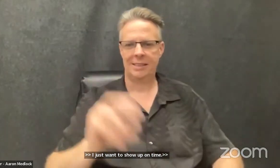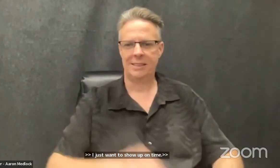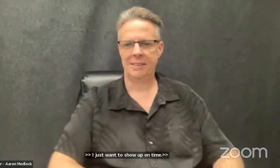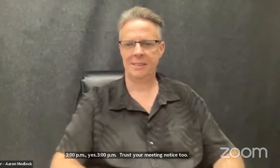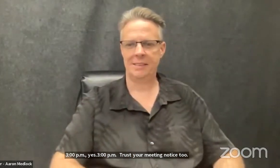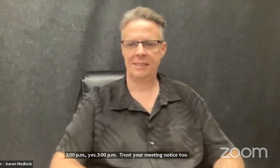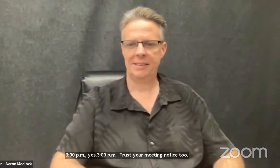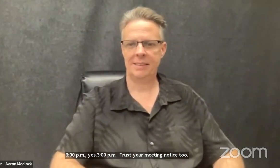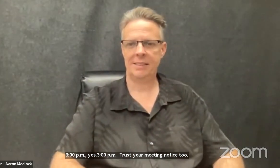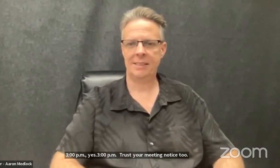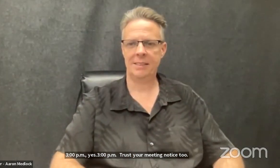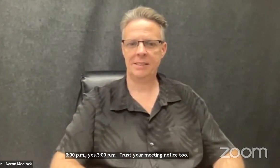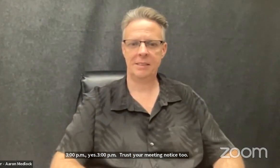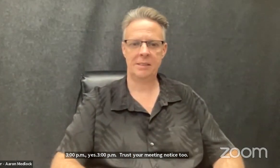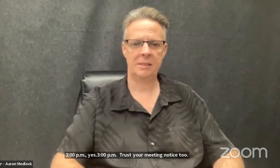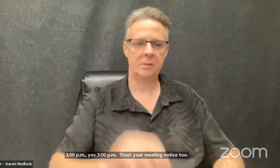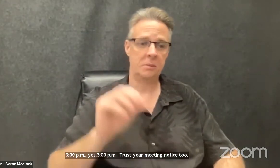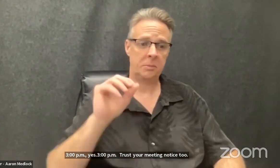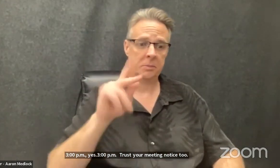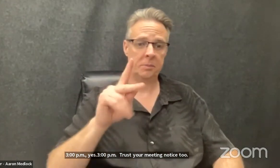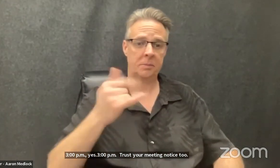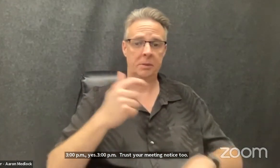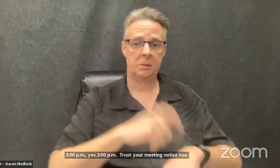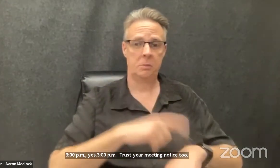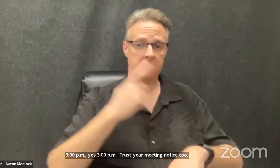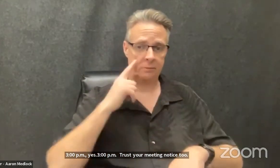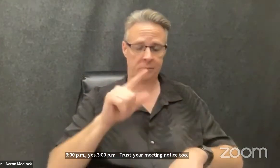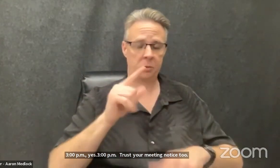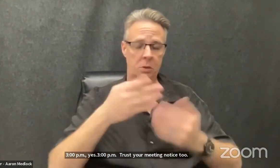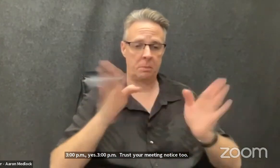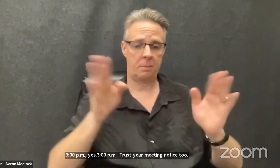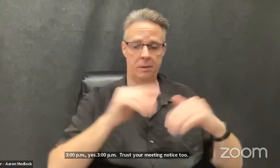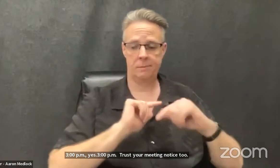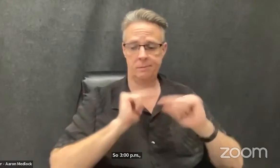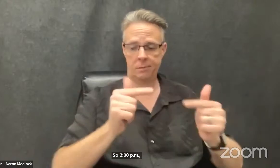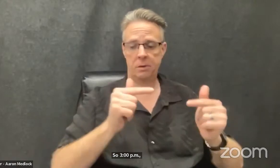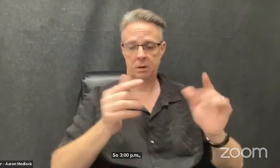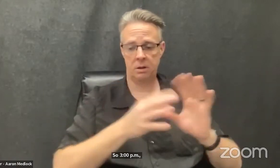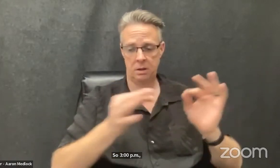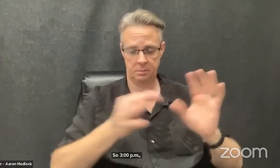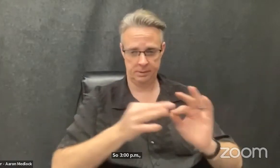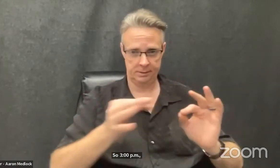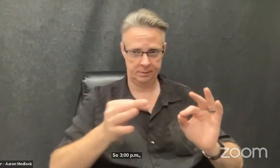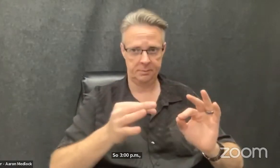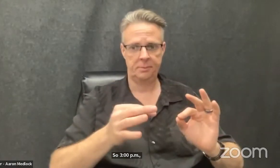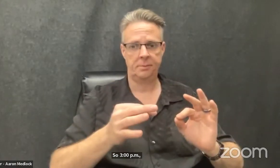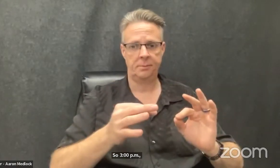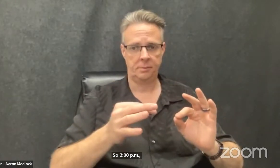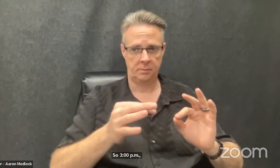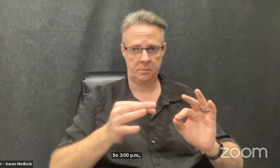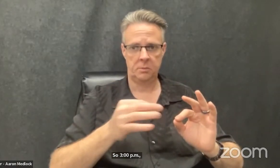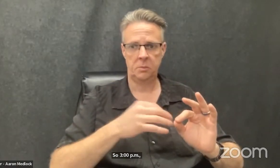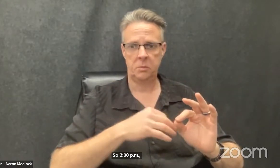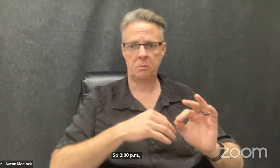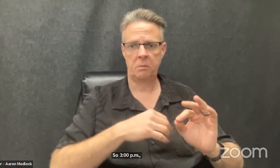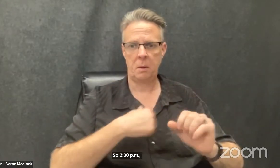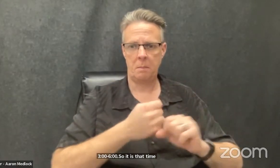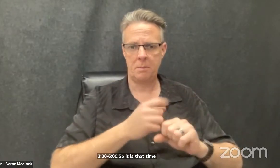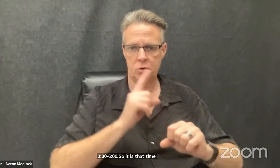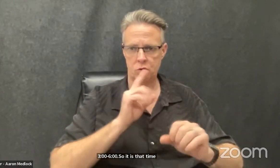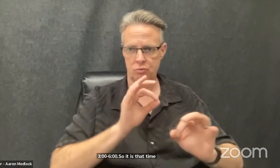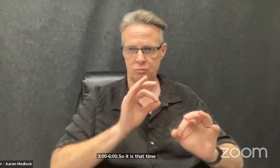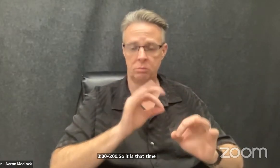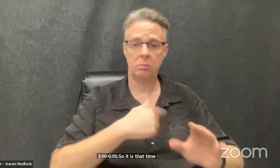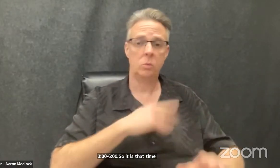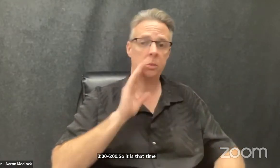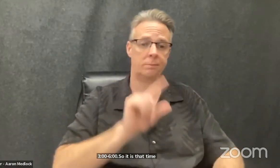right. So it is that time for public comment. And let me just make sure